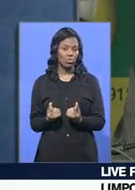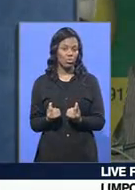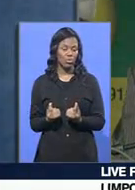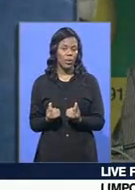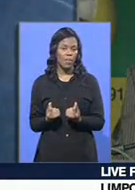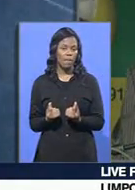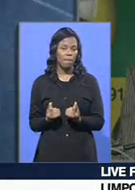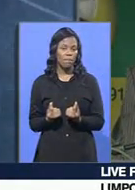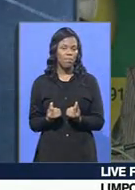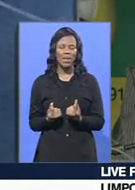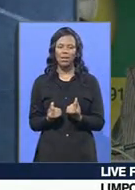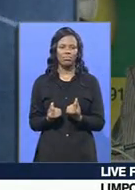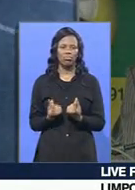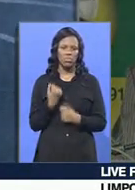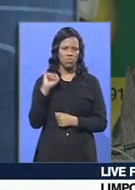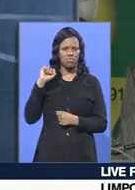spurned the offer,